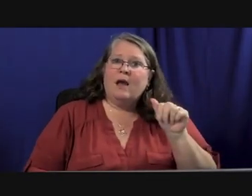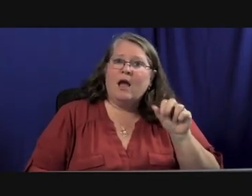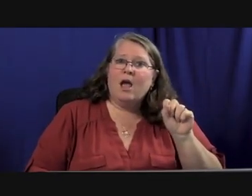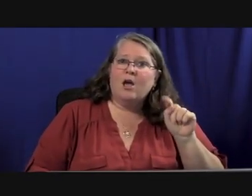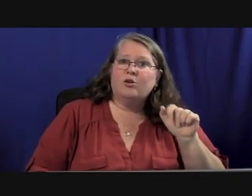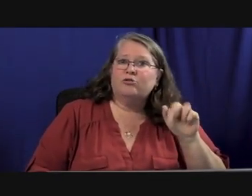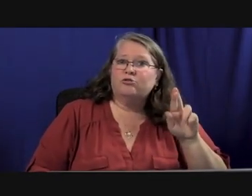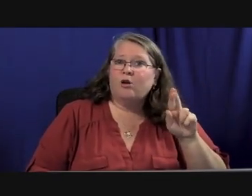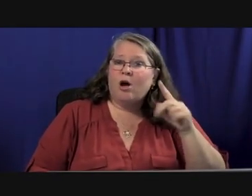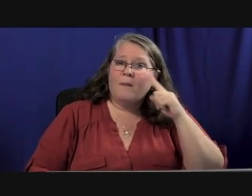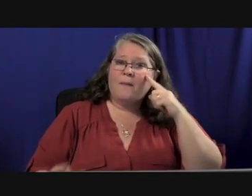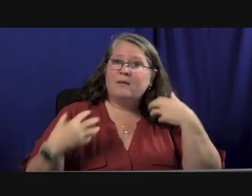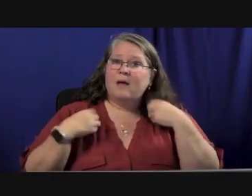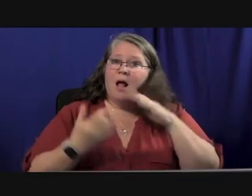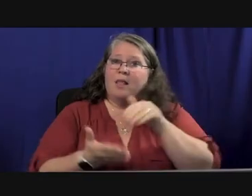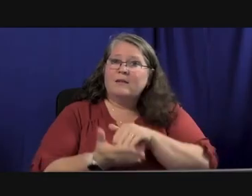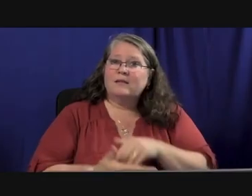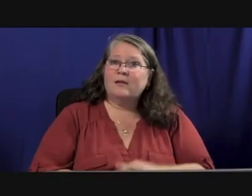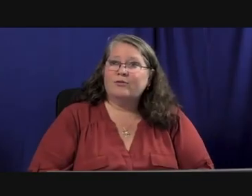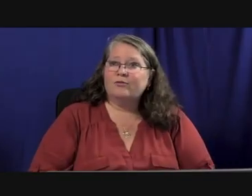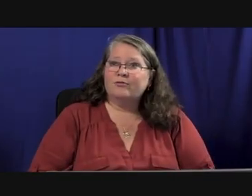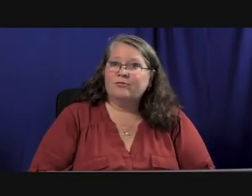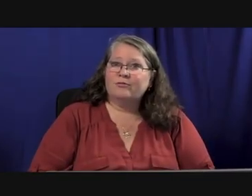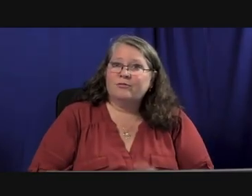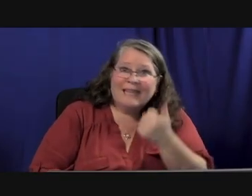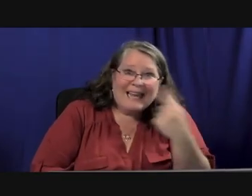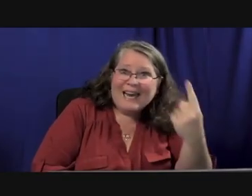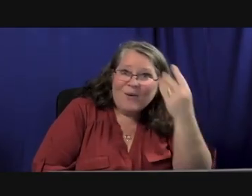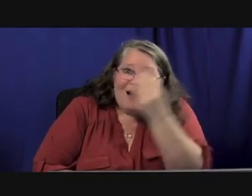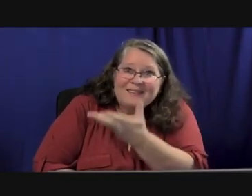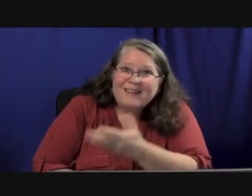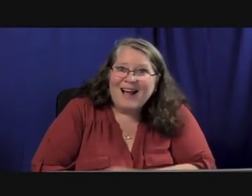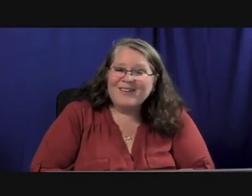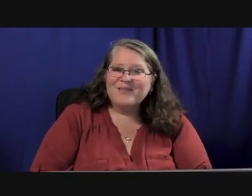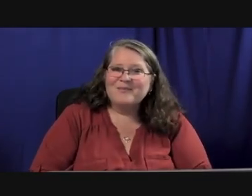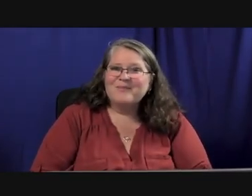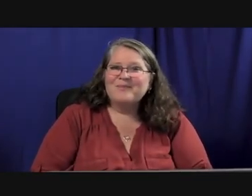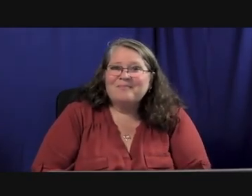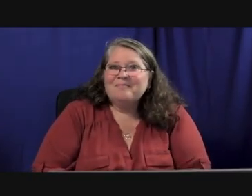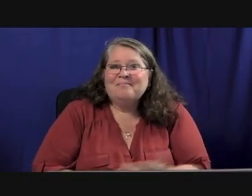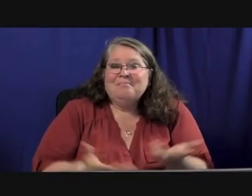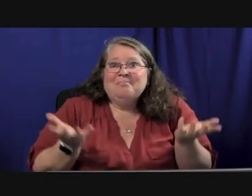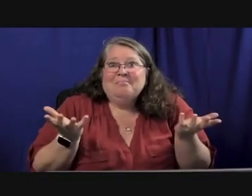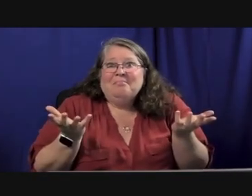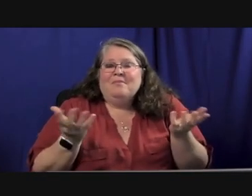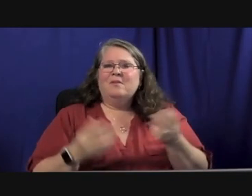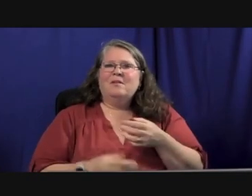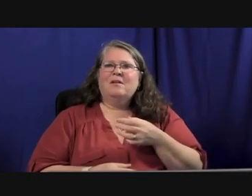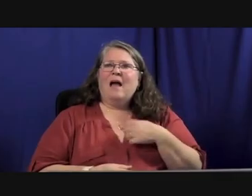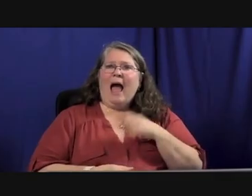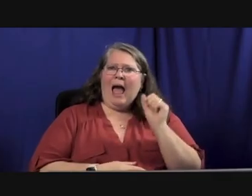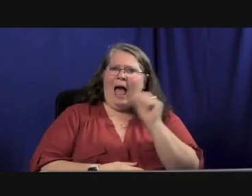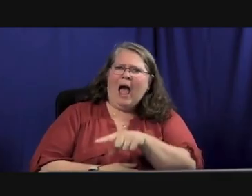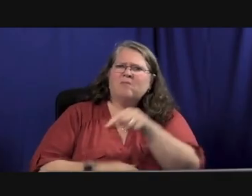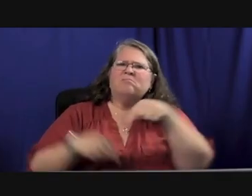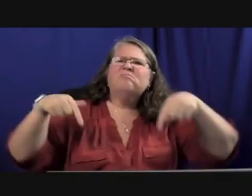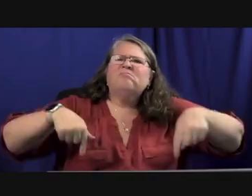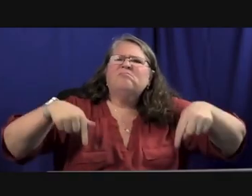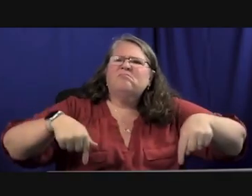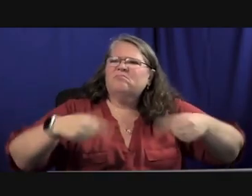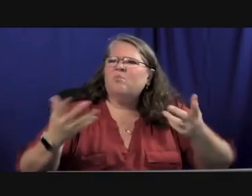in the building. You have to say the name of the specific building. It's the care center, but then that information is not known or even